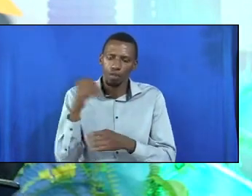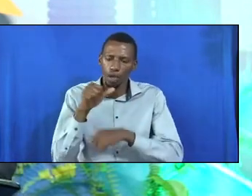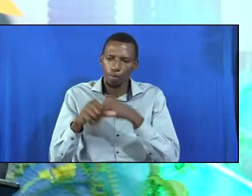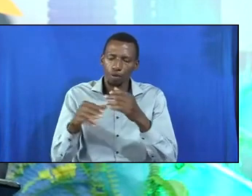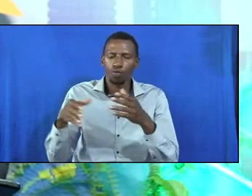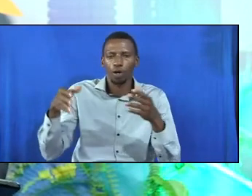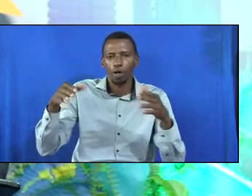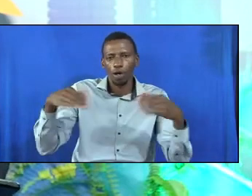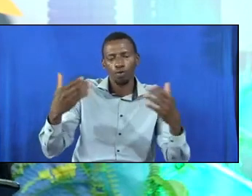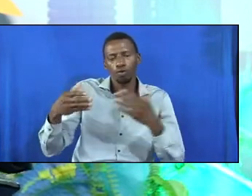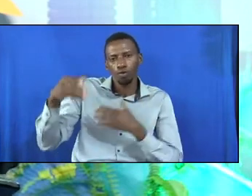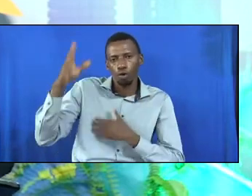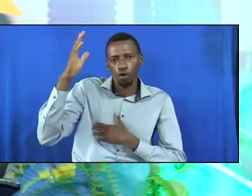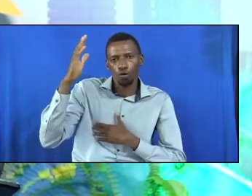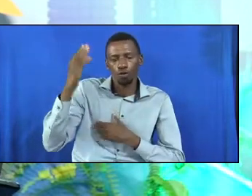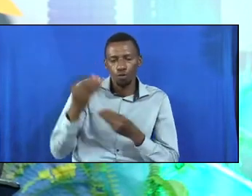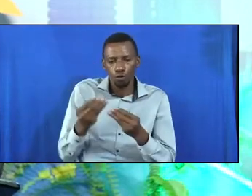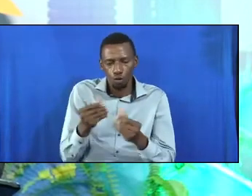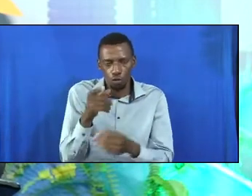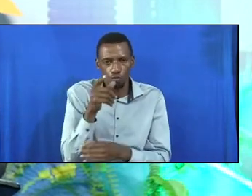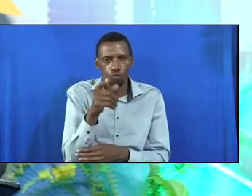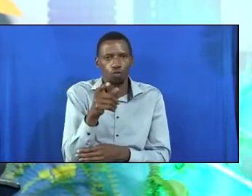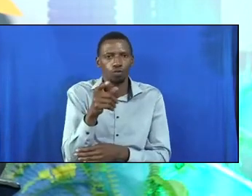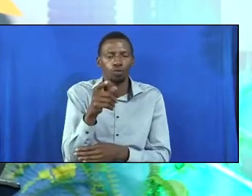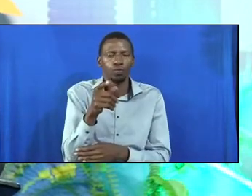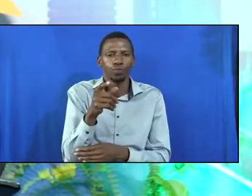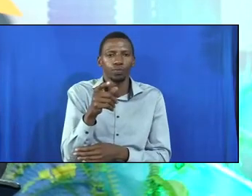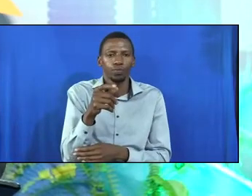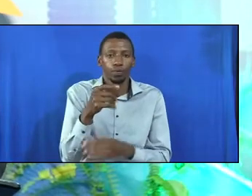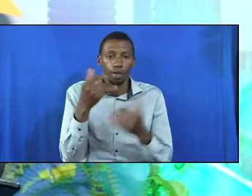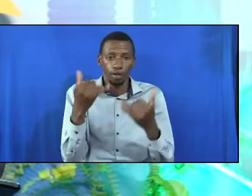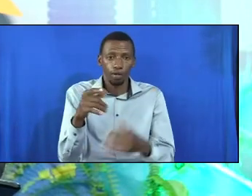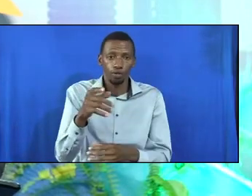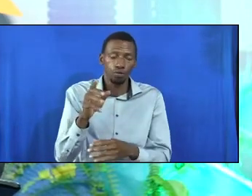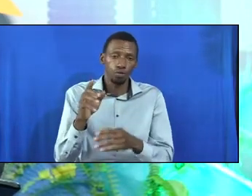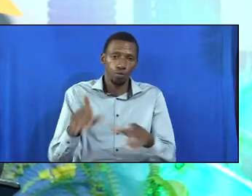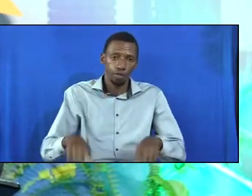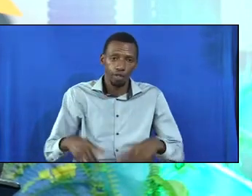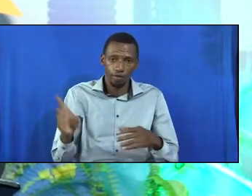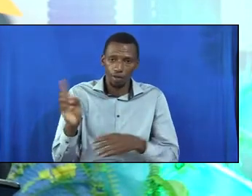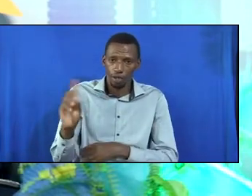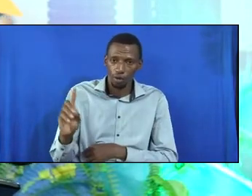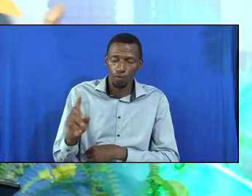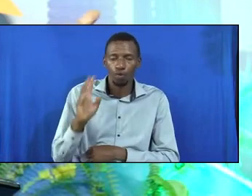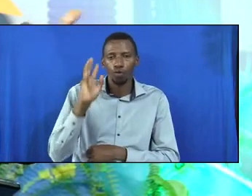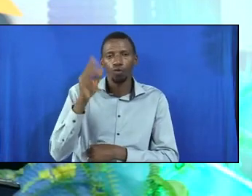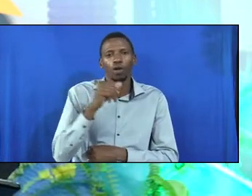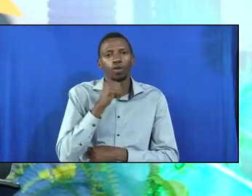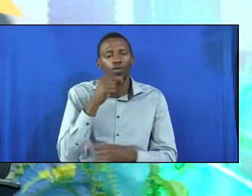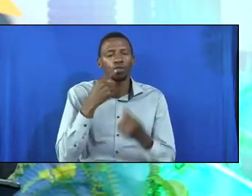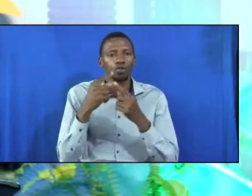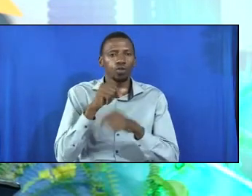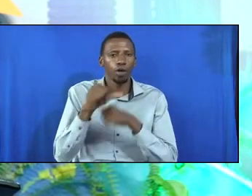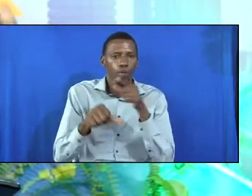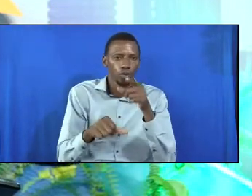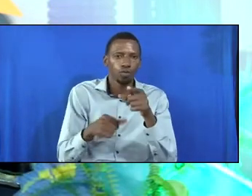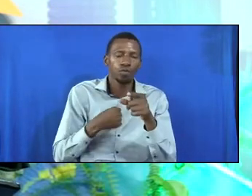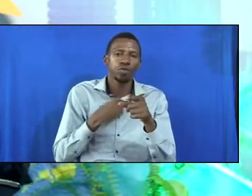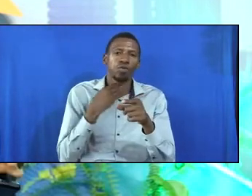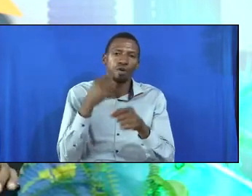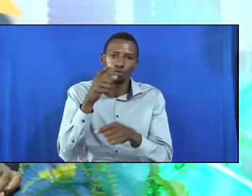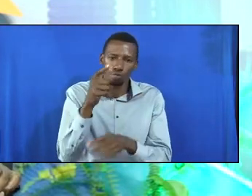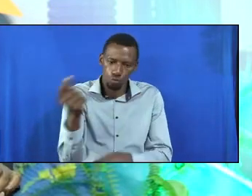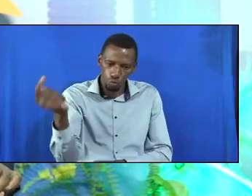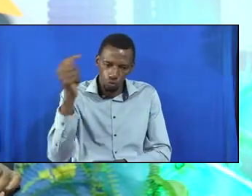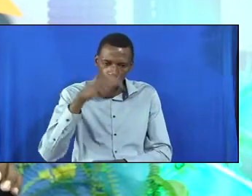that you are here, you live in Nairobi, I will not talk about you. I just want you to come and give